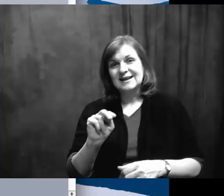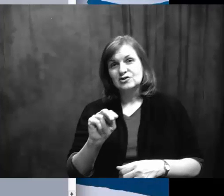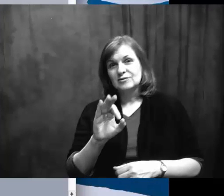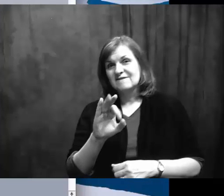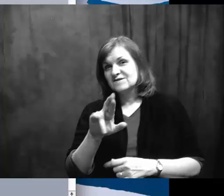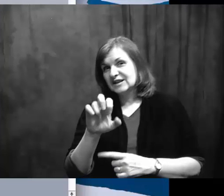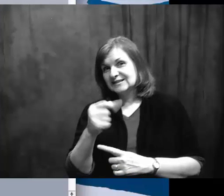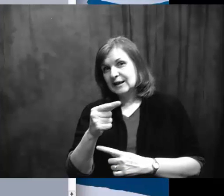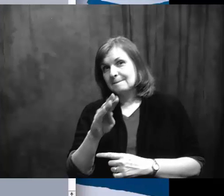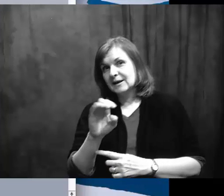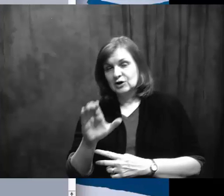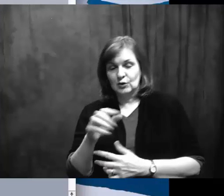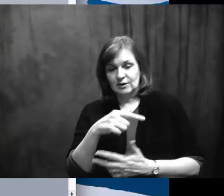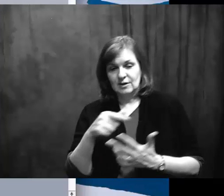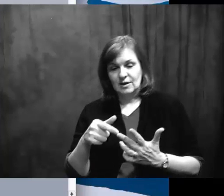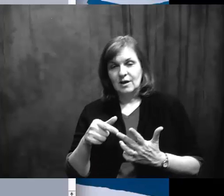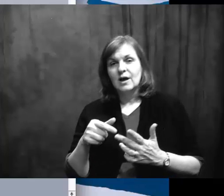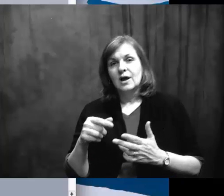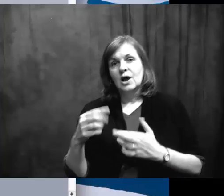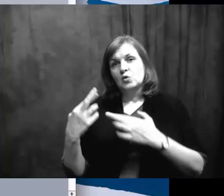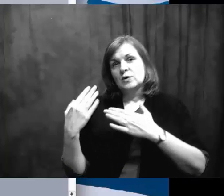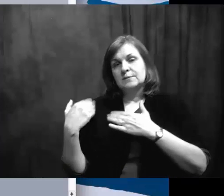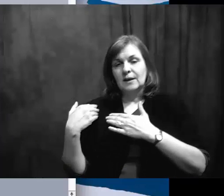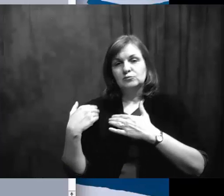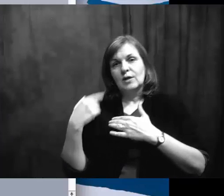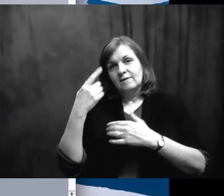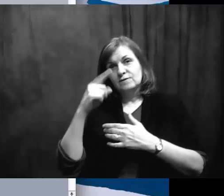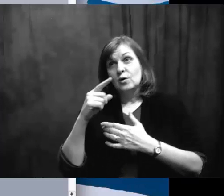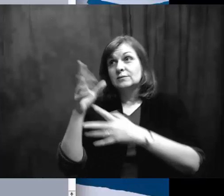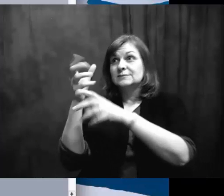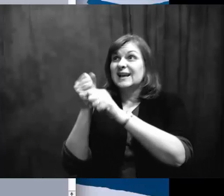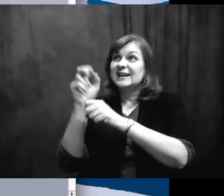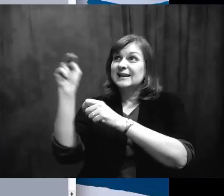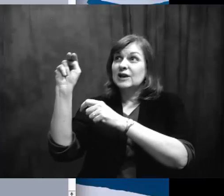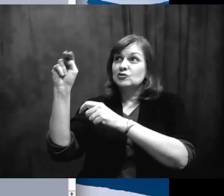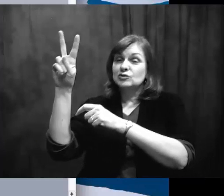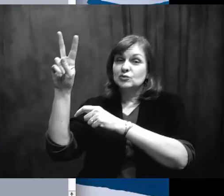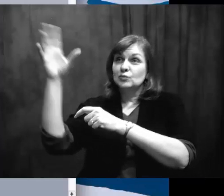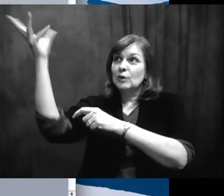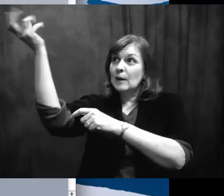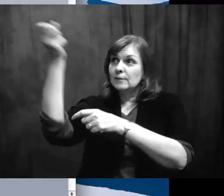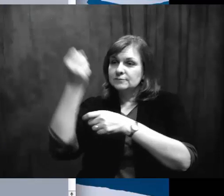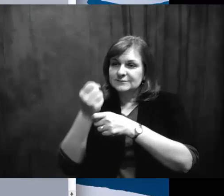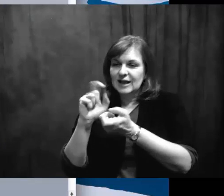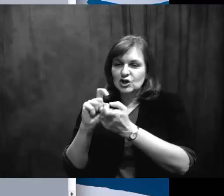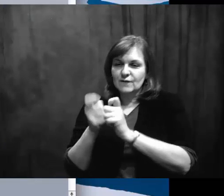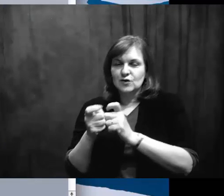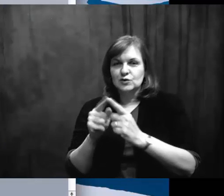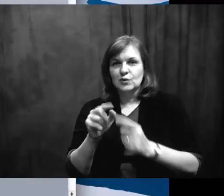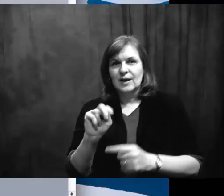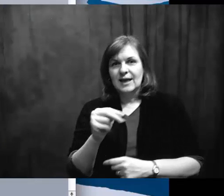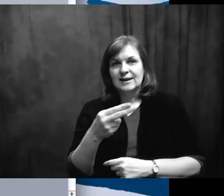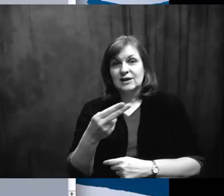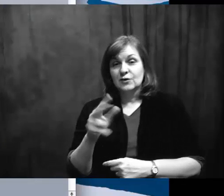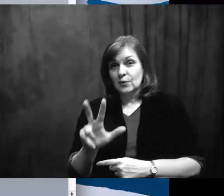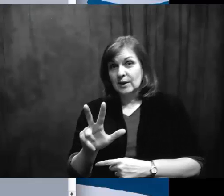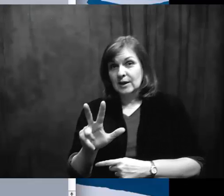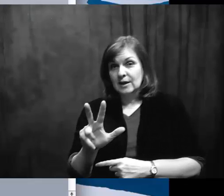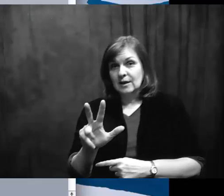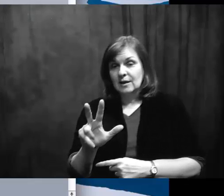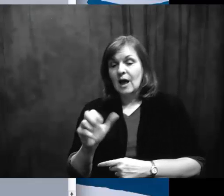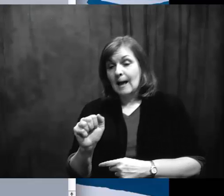here. The nitrogen fixing bacteria are going to be responsible for converting that atmospheric nitrogen for us